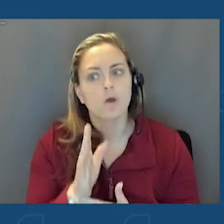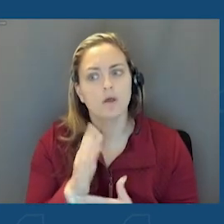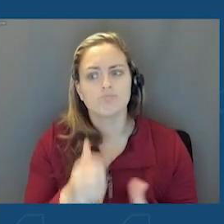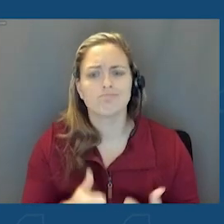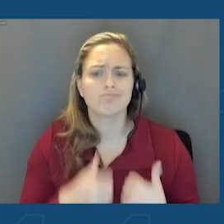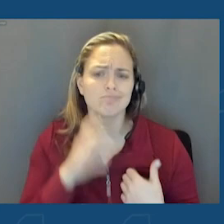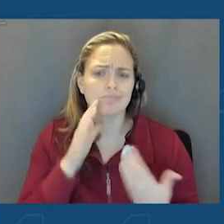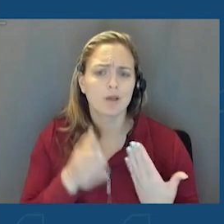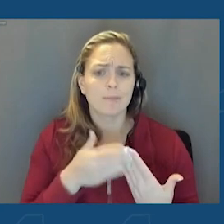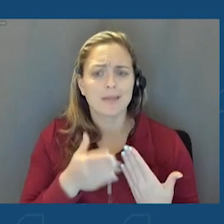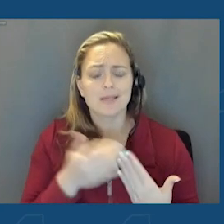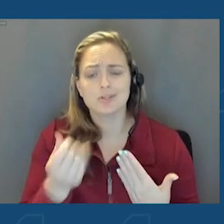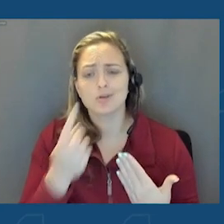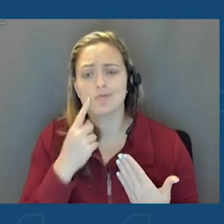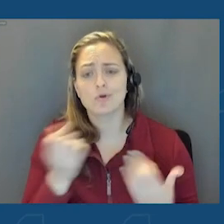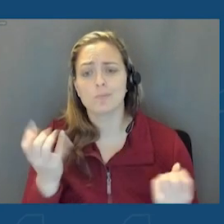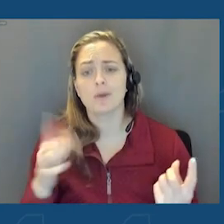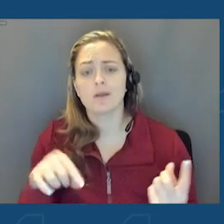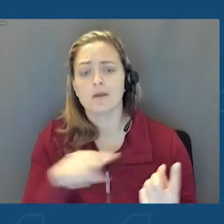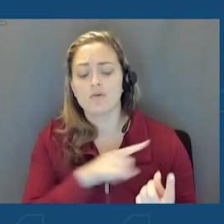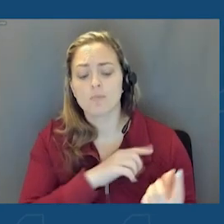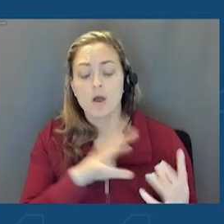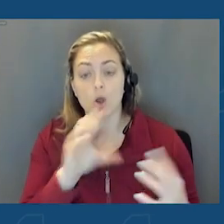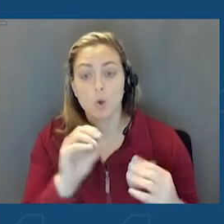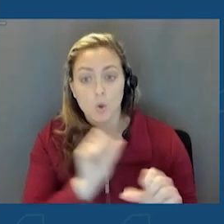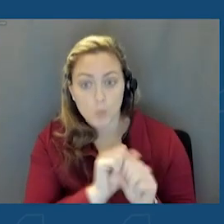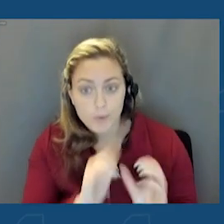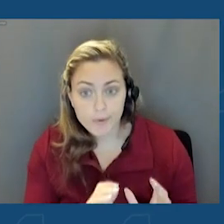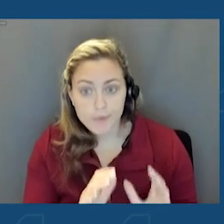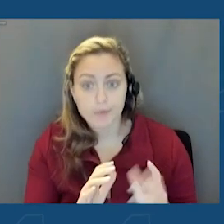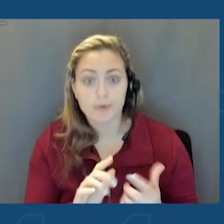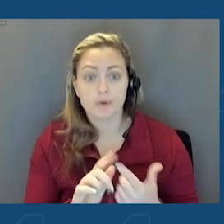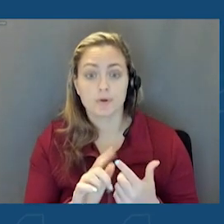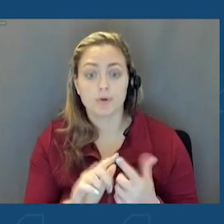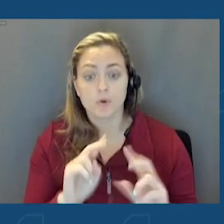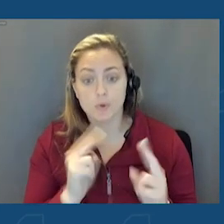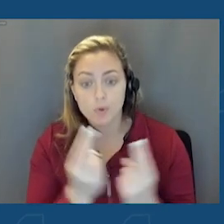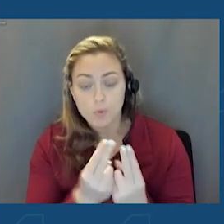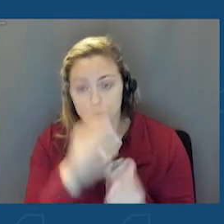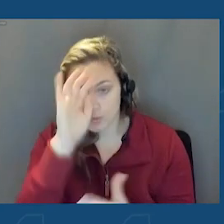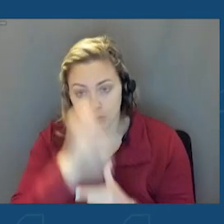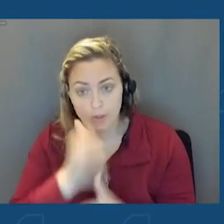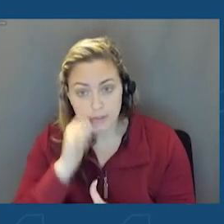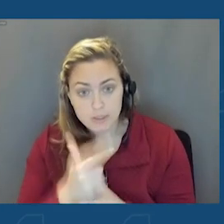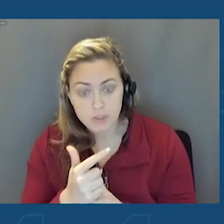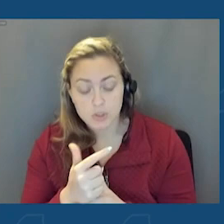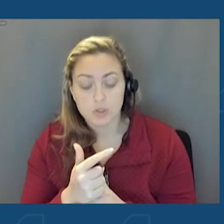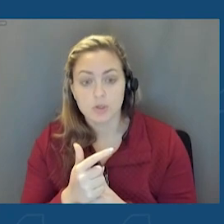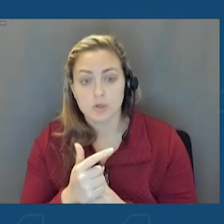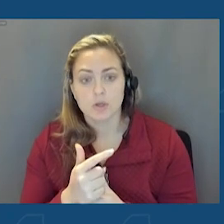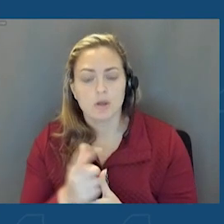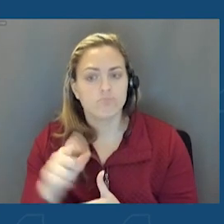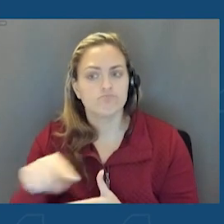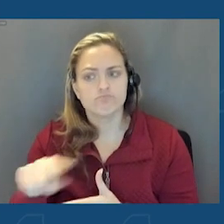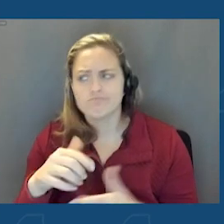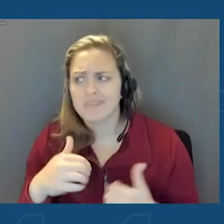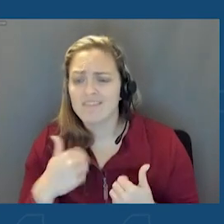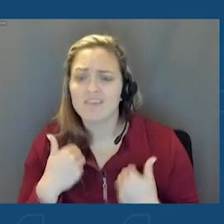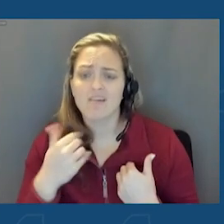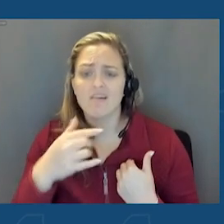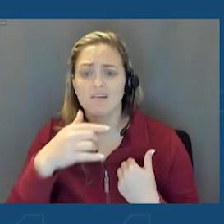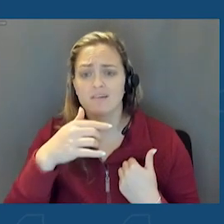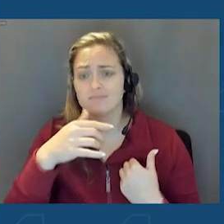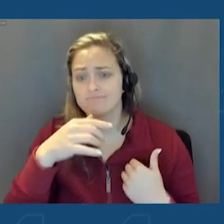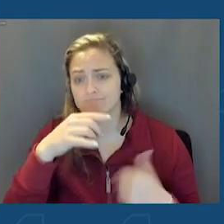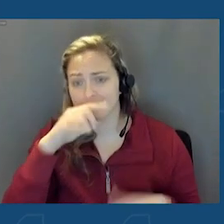easier for many of my co-workers, my union brothers and sisters who have young children.